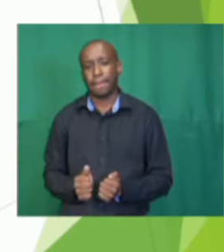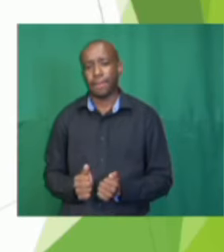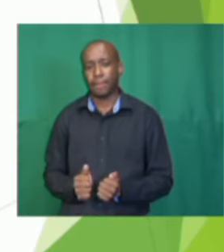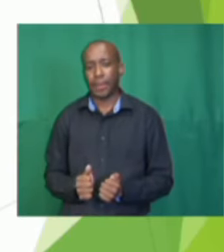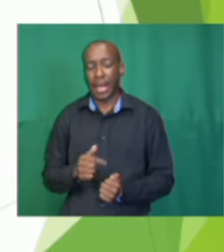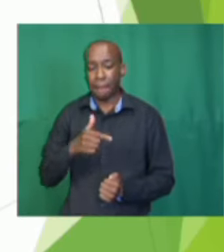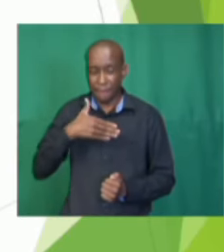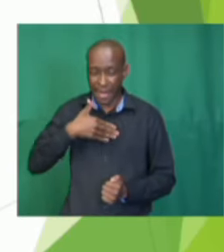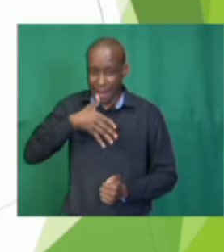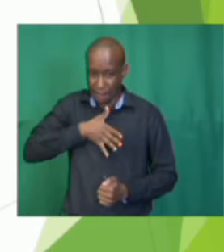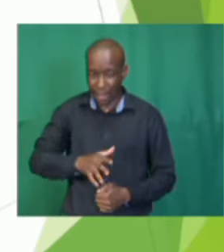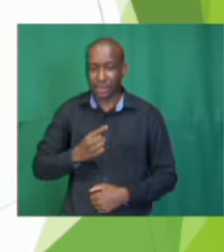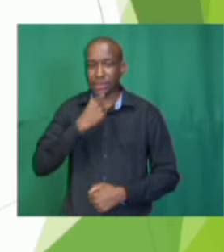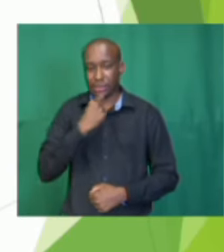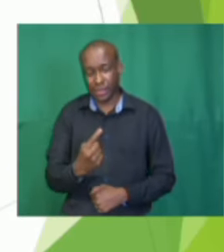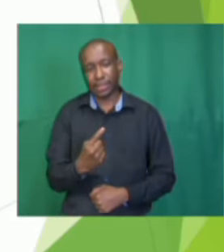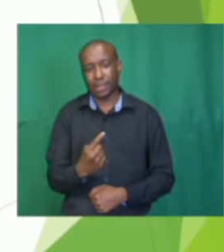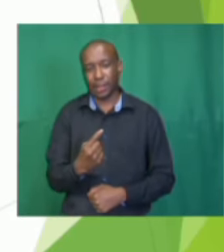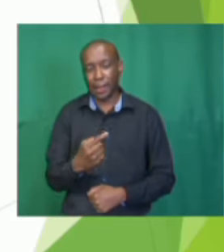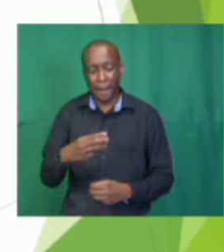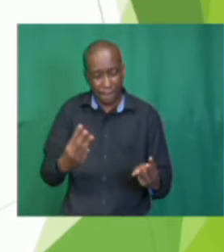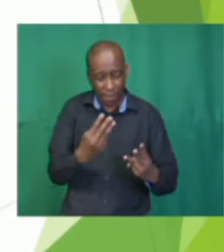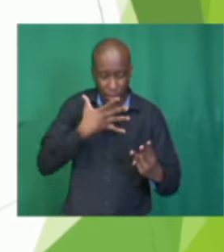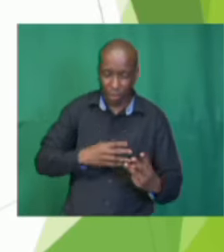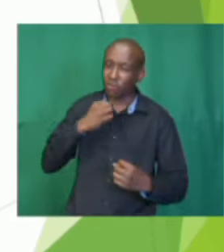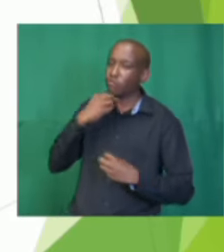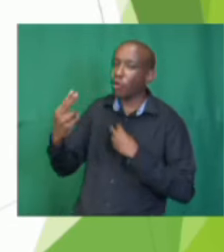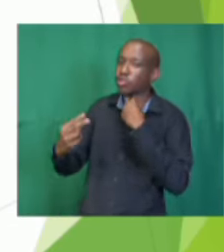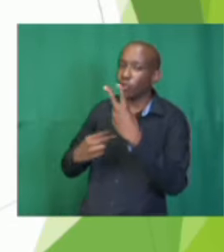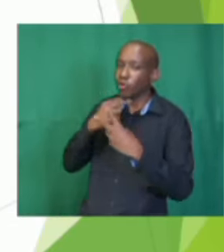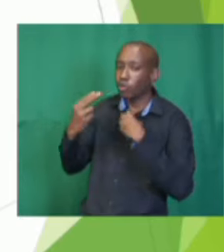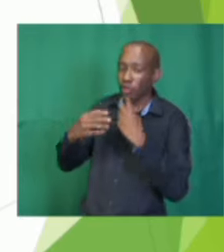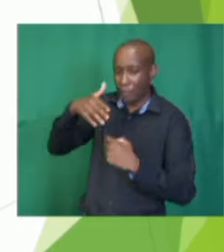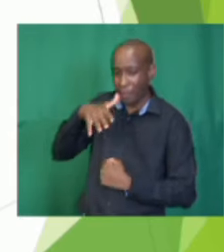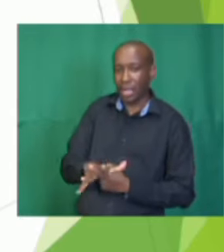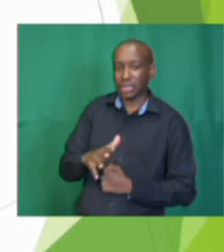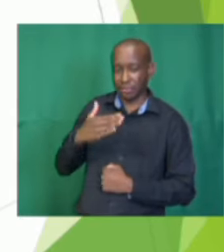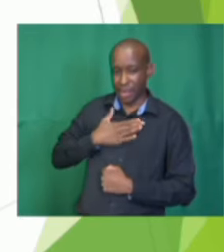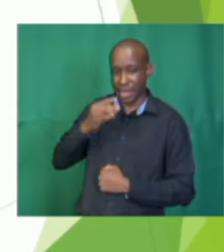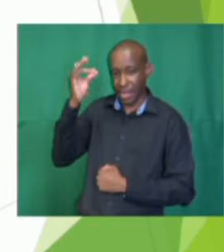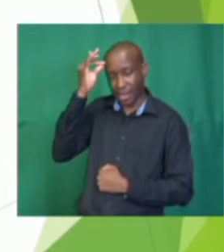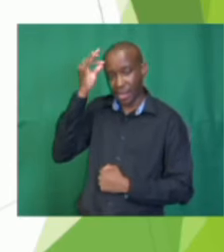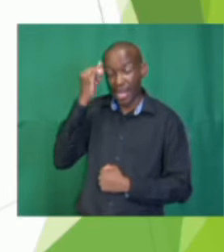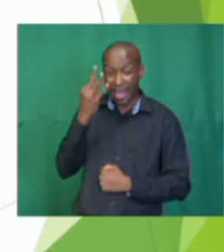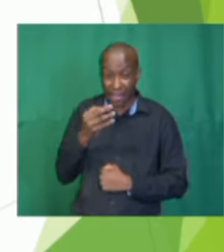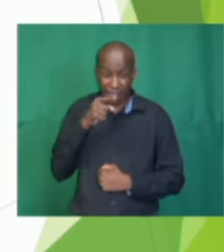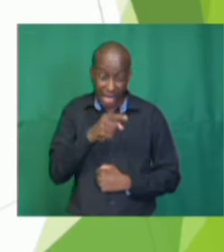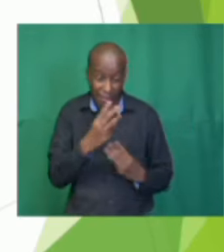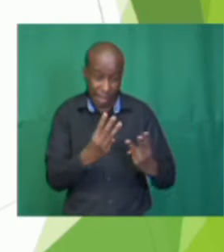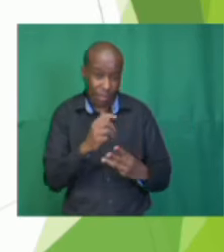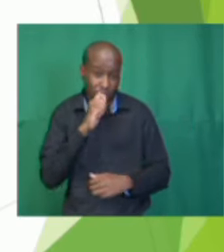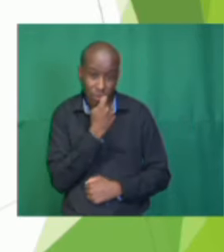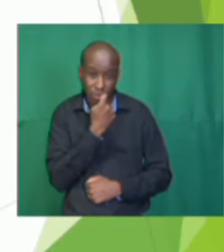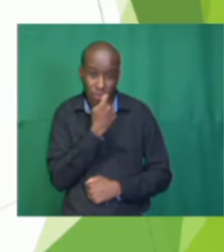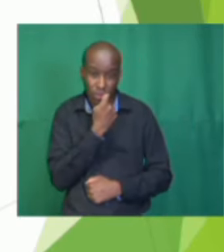to be proclaimed that I am the king. He says, if these were silent, the very